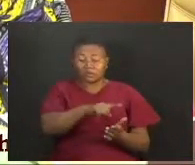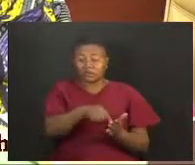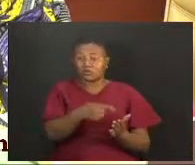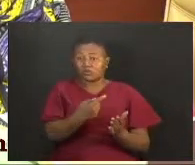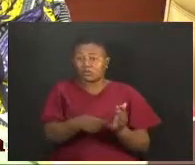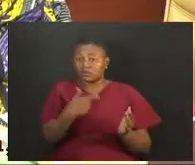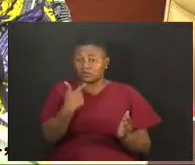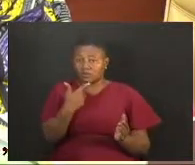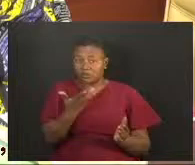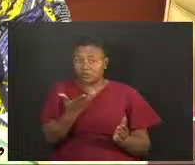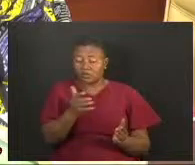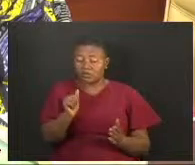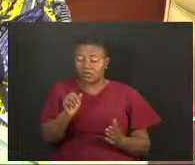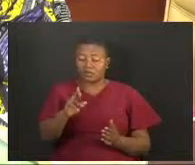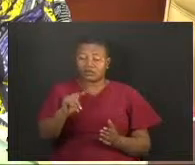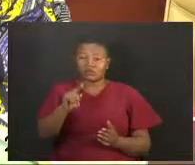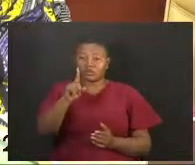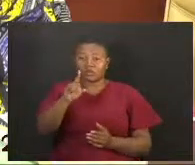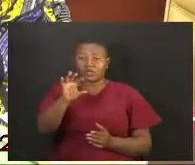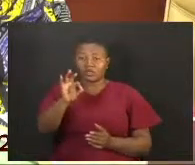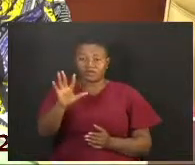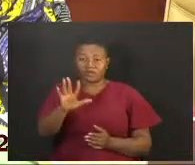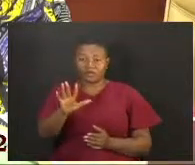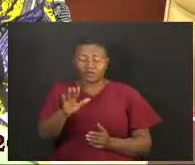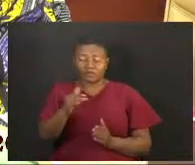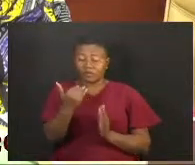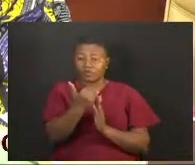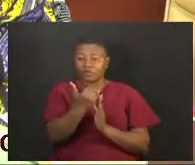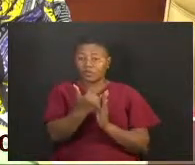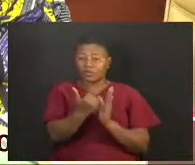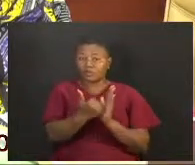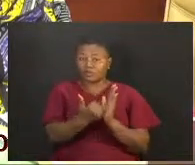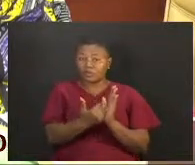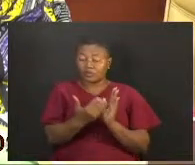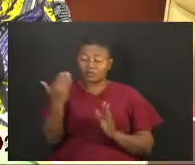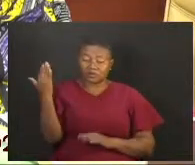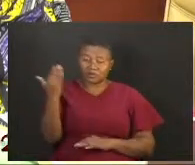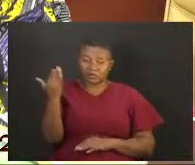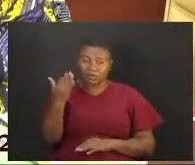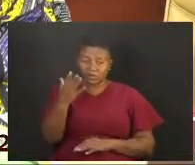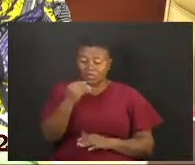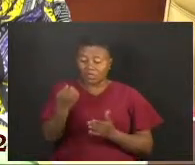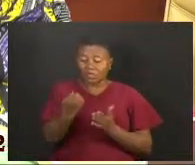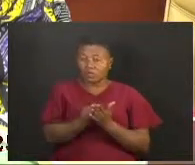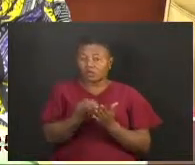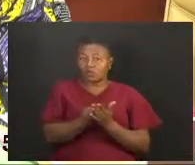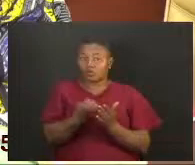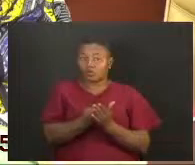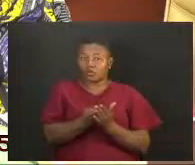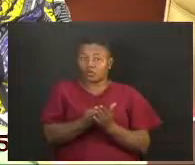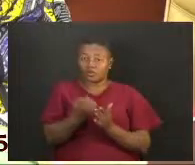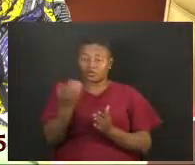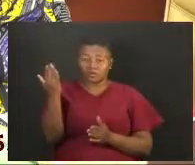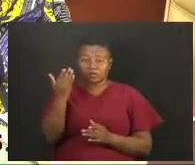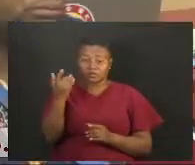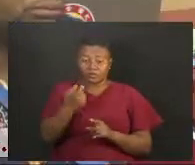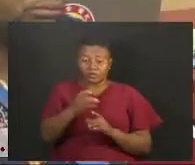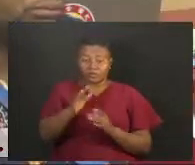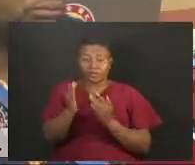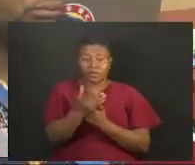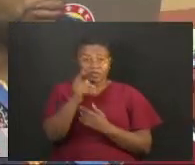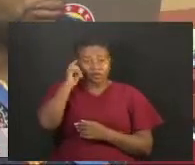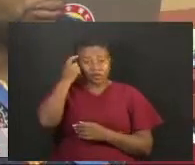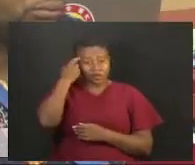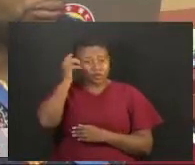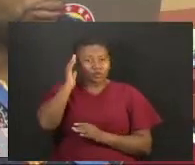says. The budget statement in economic policy of the government shall be presented to